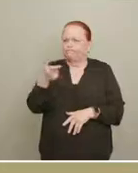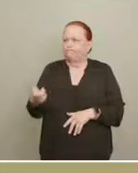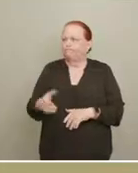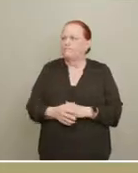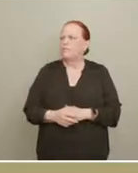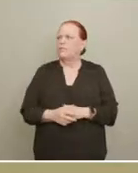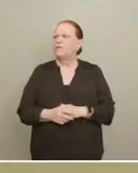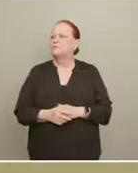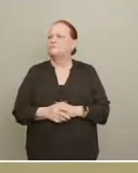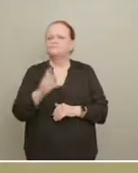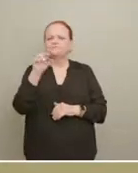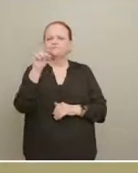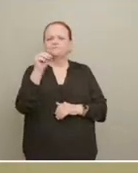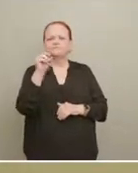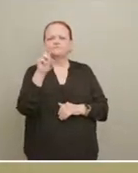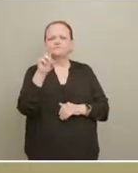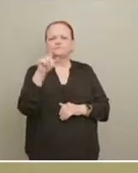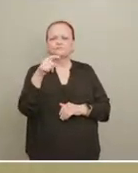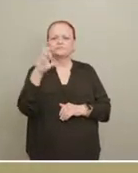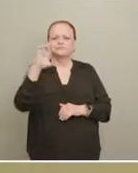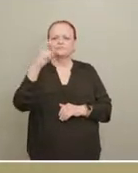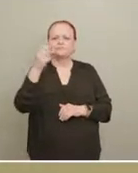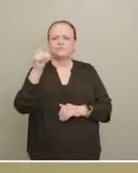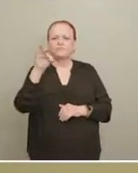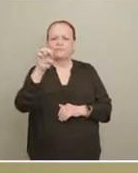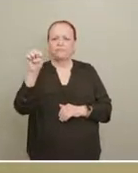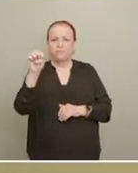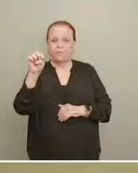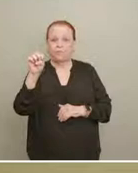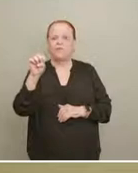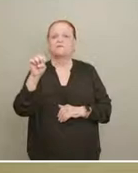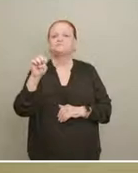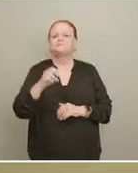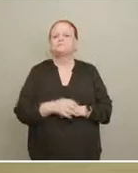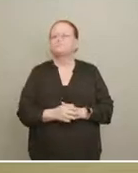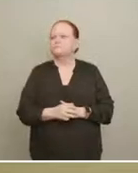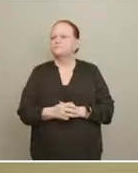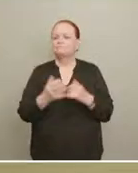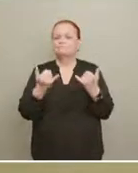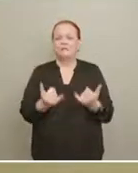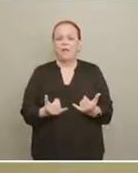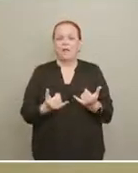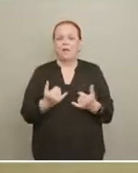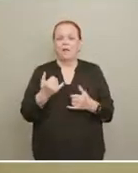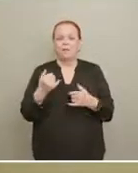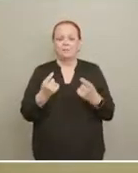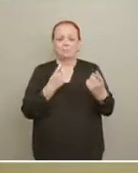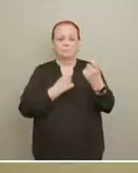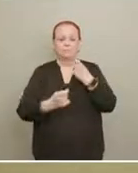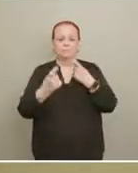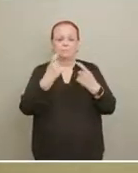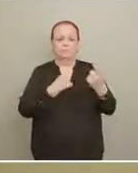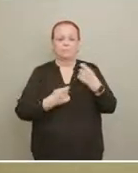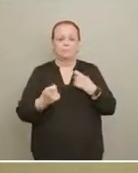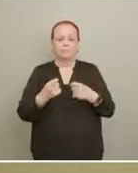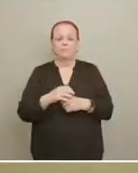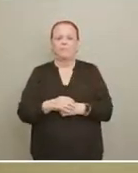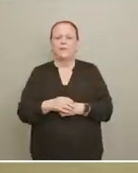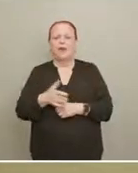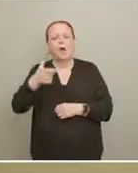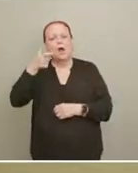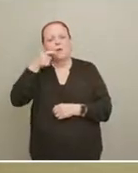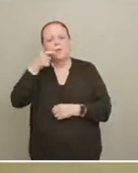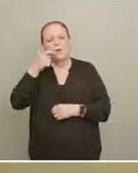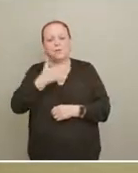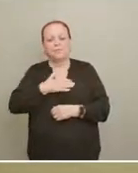Thank you, Dr. Chow. At this time, we'll take questions from the media. Operator, can you please open up the